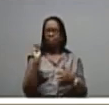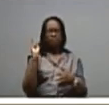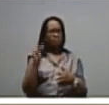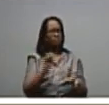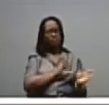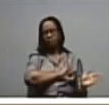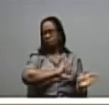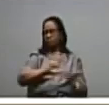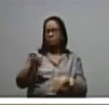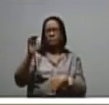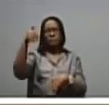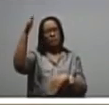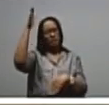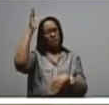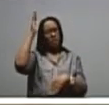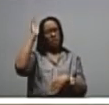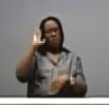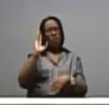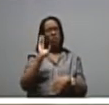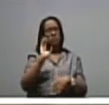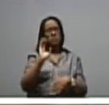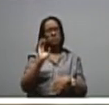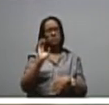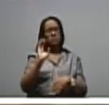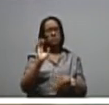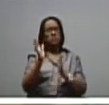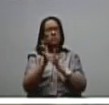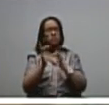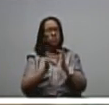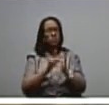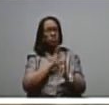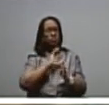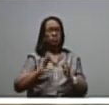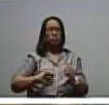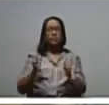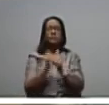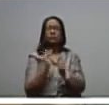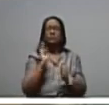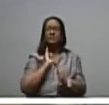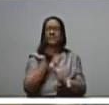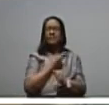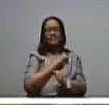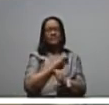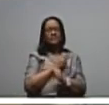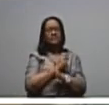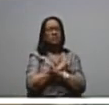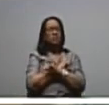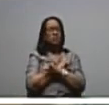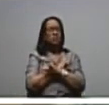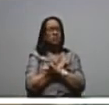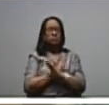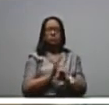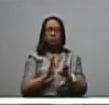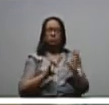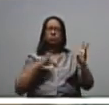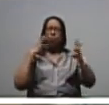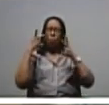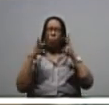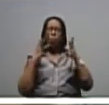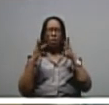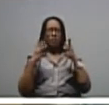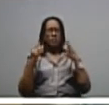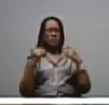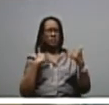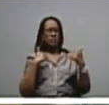our inheritance, bring freedom for those whom God has taken for his very